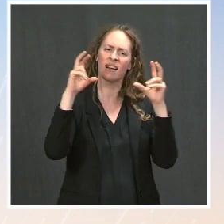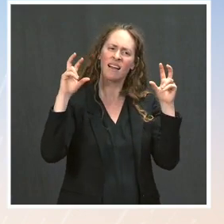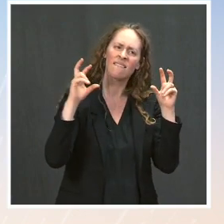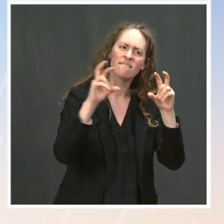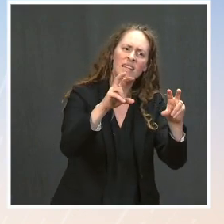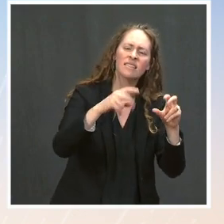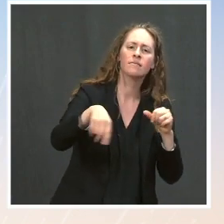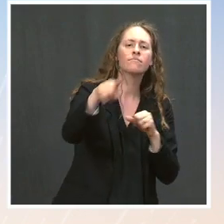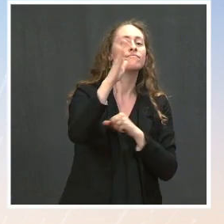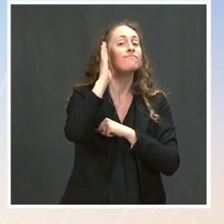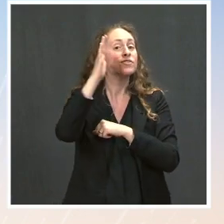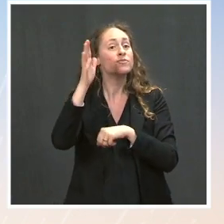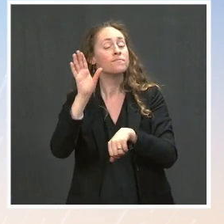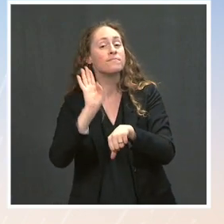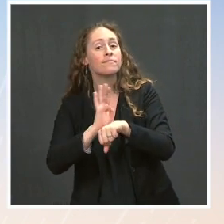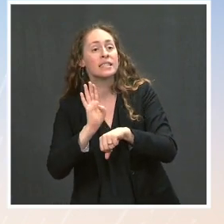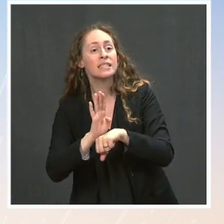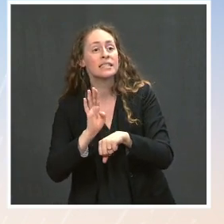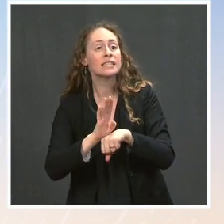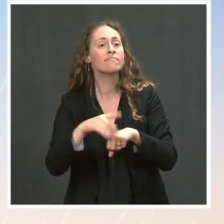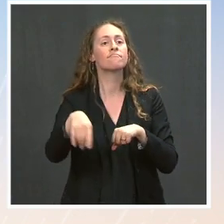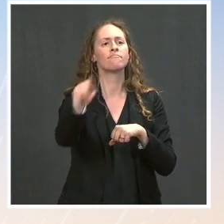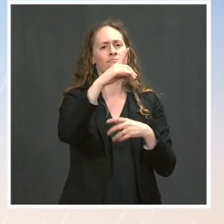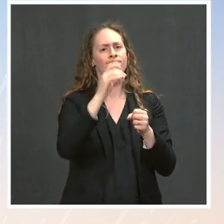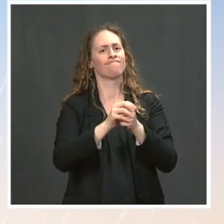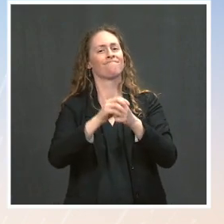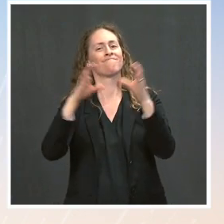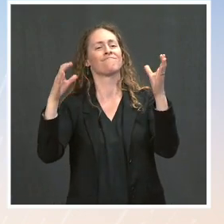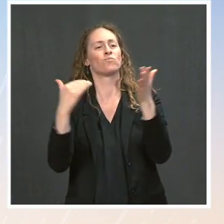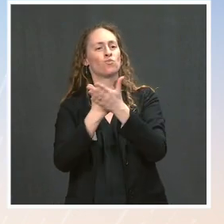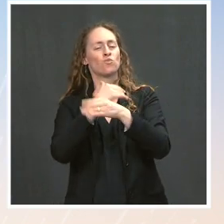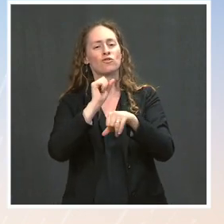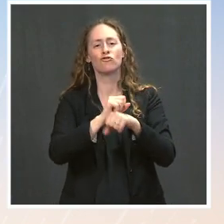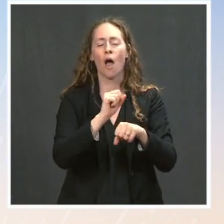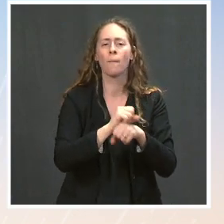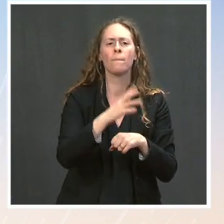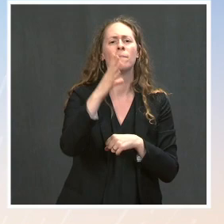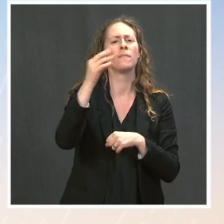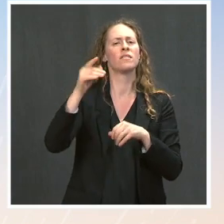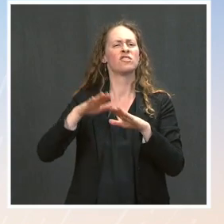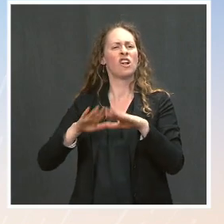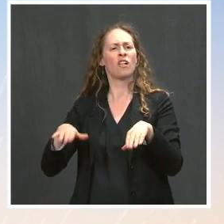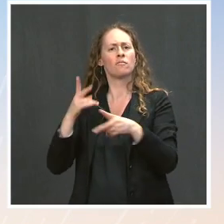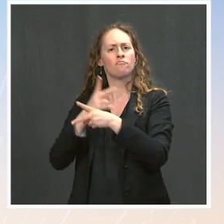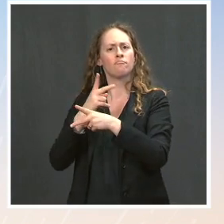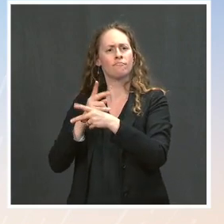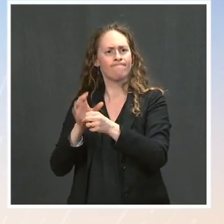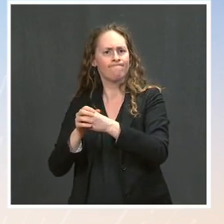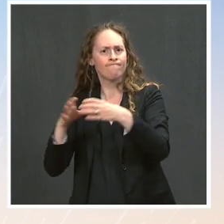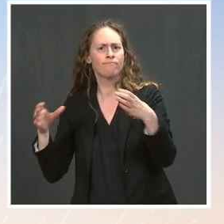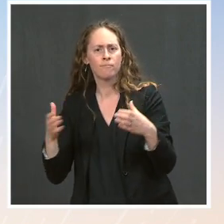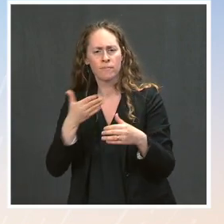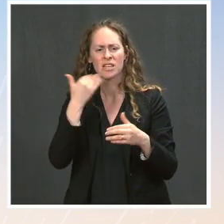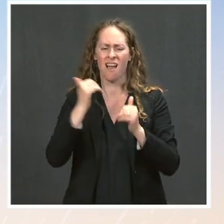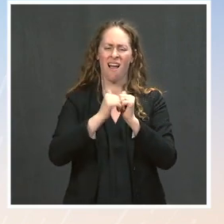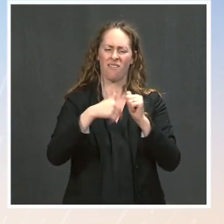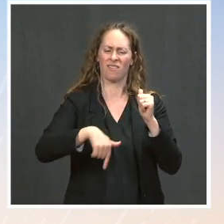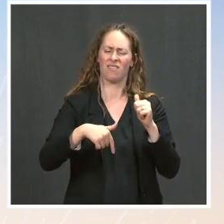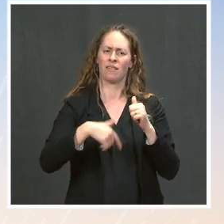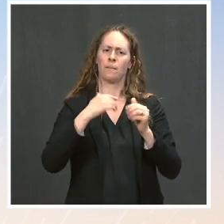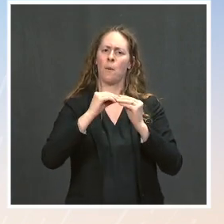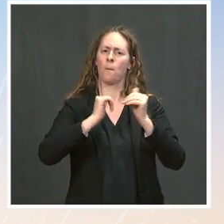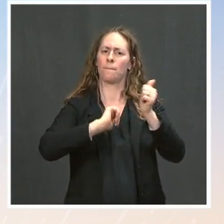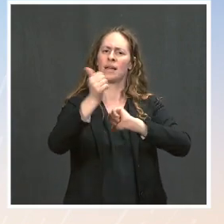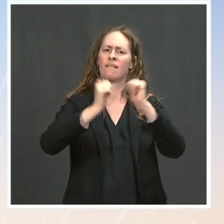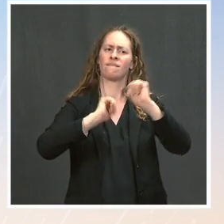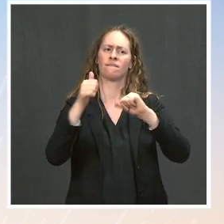create millions of jobs, invest in childcare and education to make us more competitive. Then he believes we should propose ways to pay for it. But that's